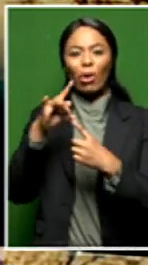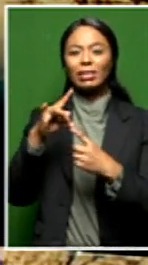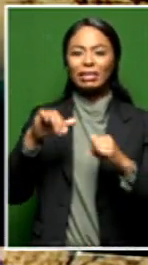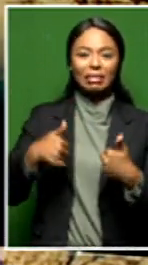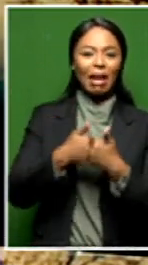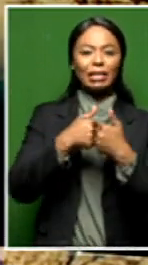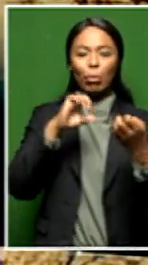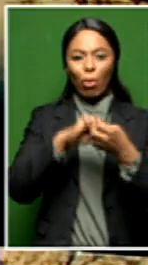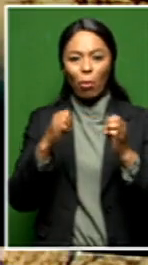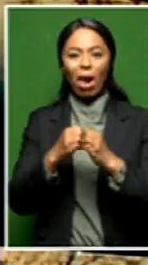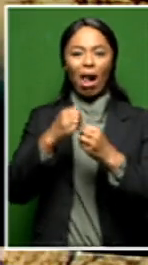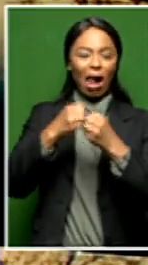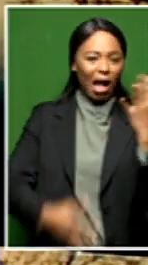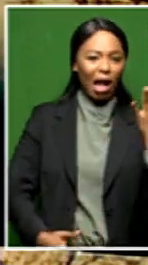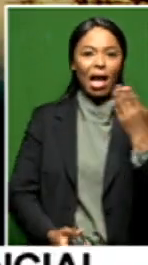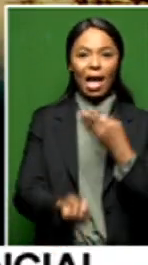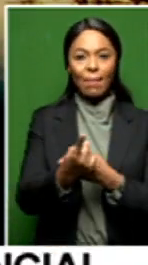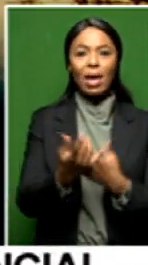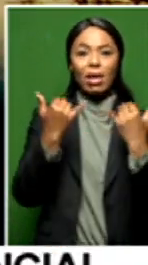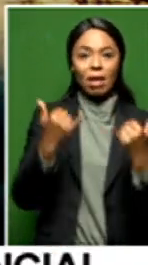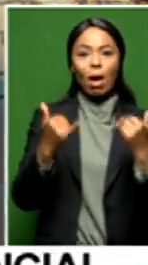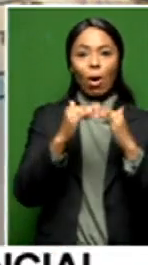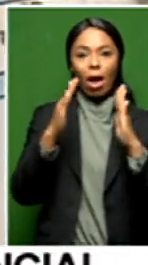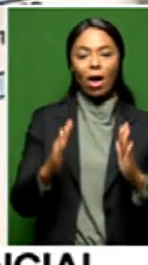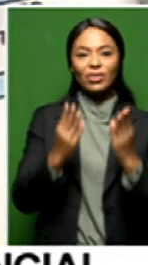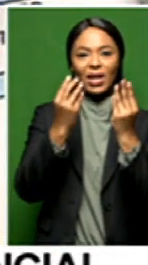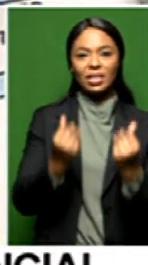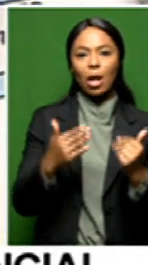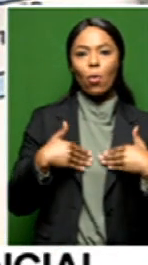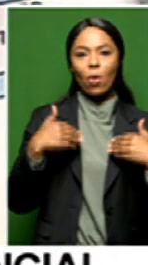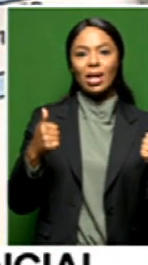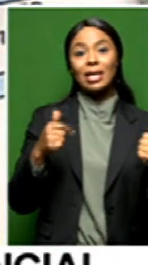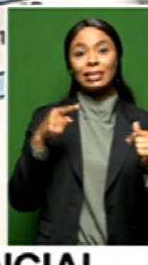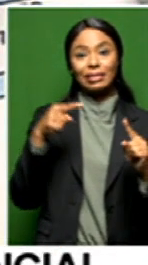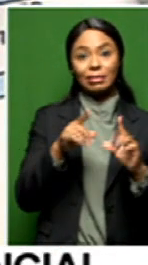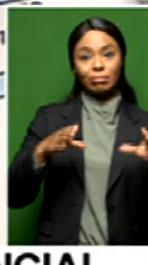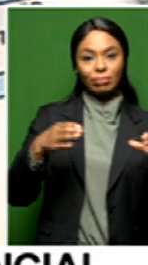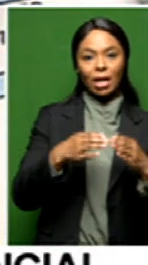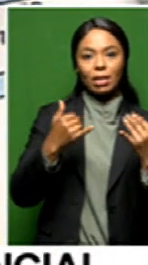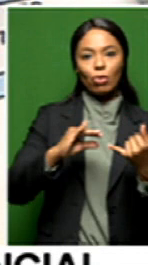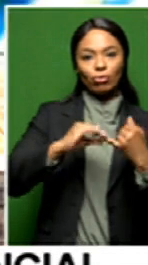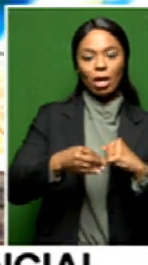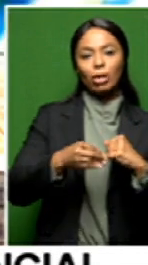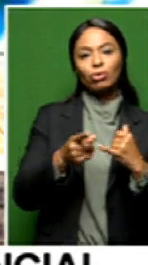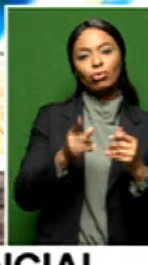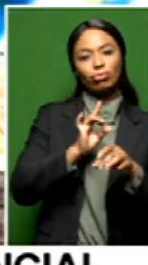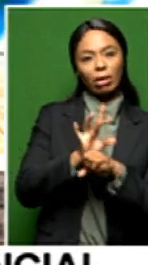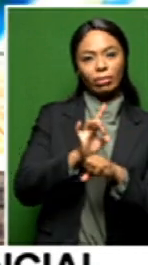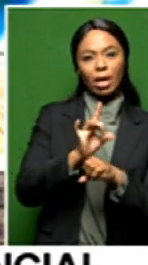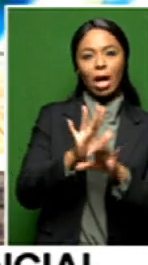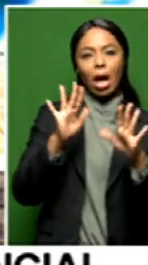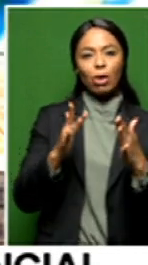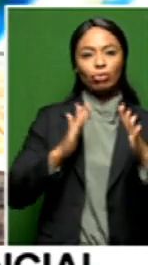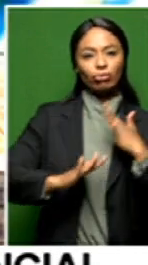the Momentum UNISA Household Financial Wellness Index unpacks behaviors to help you reflect on and successfully navigate the